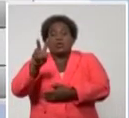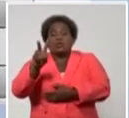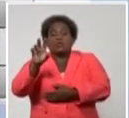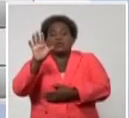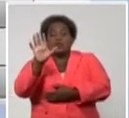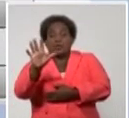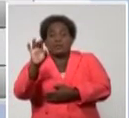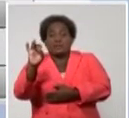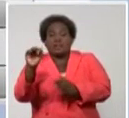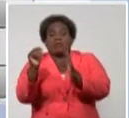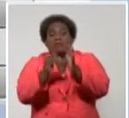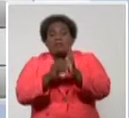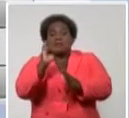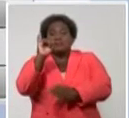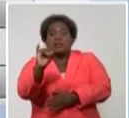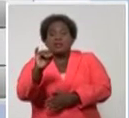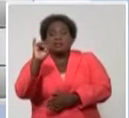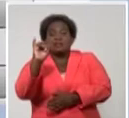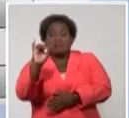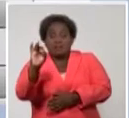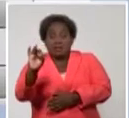13,788,300. Yesterday,